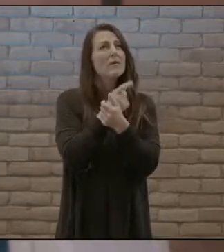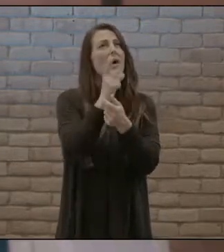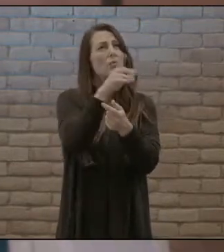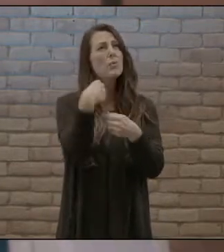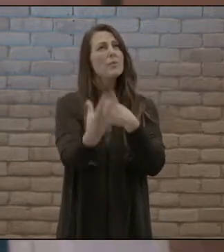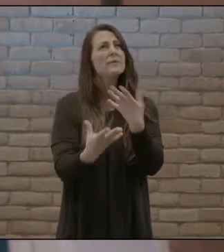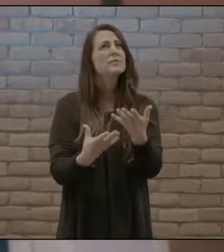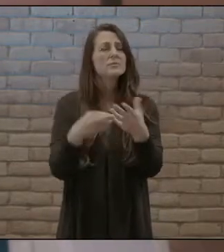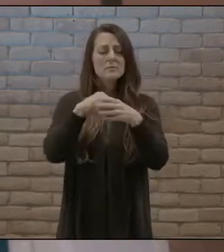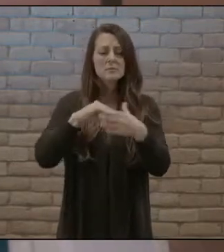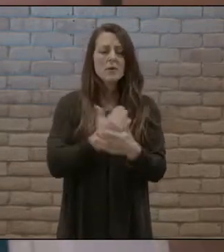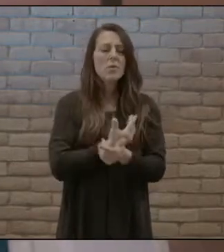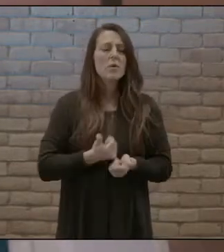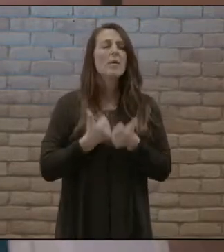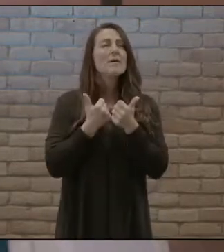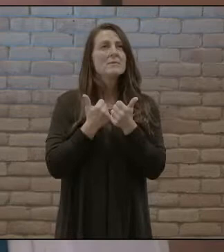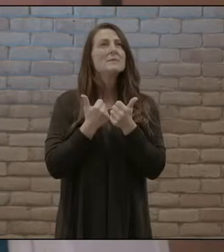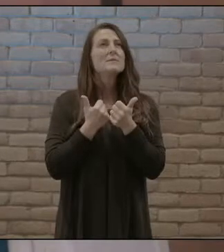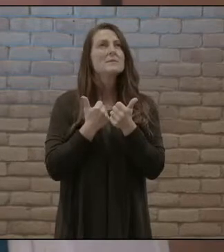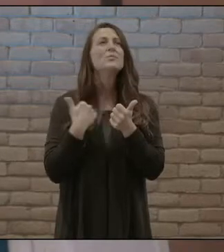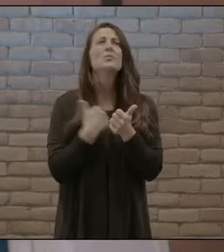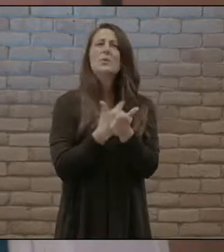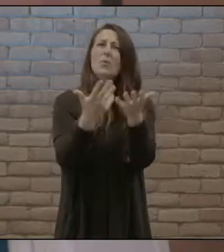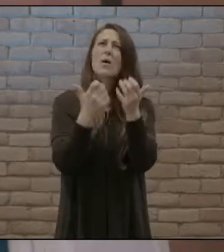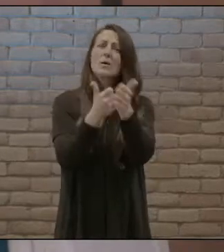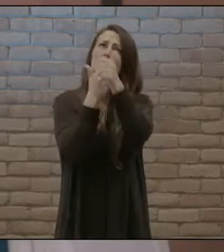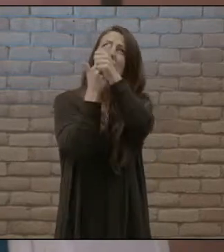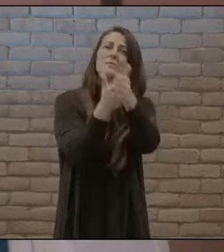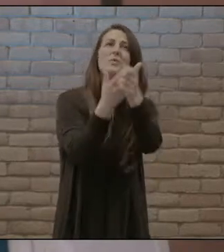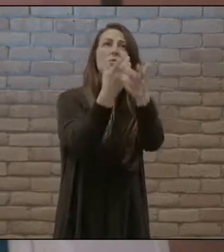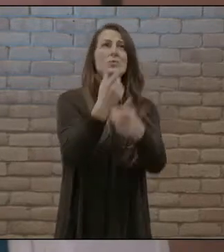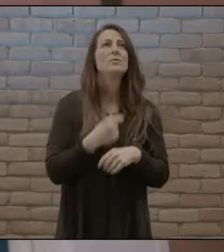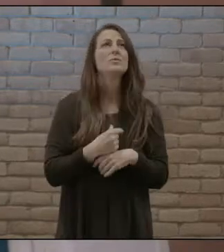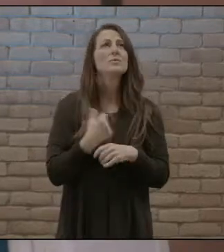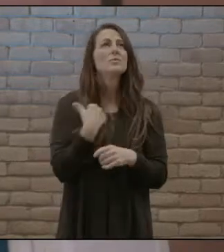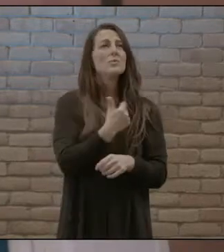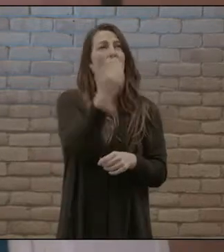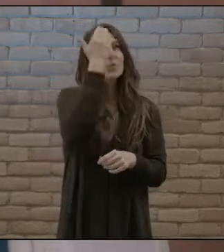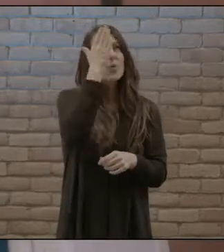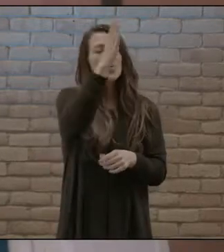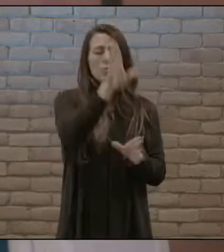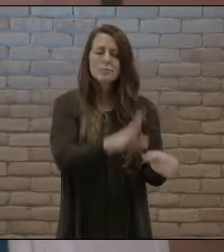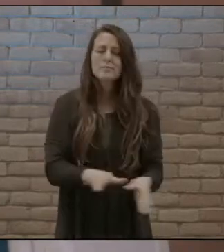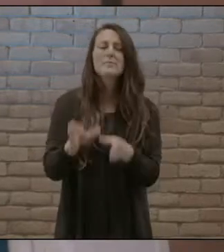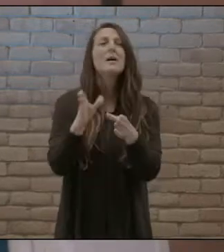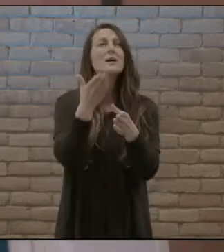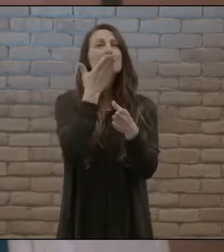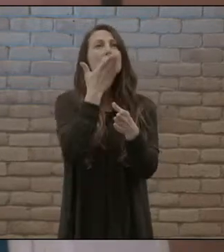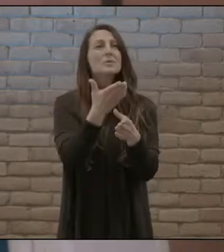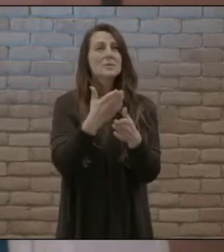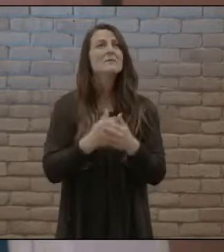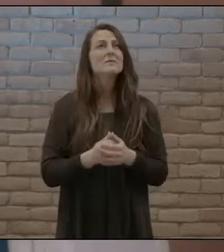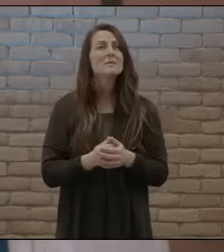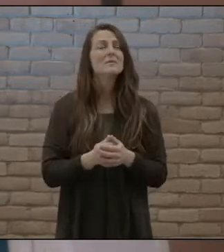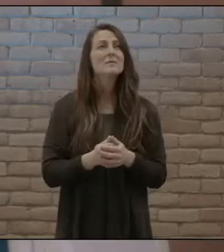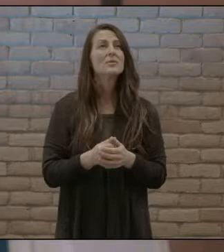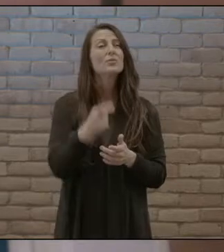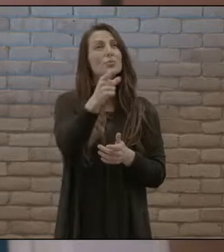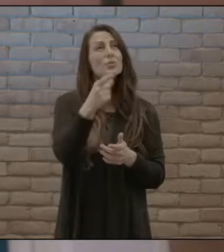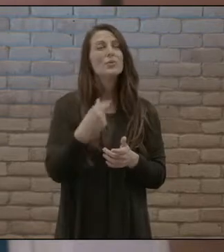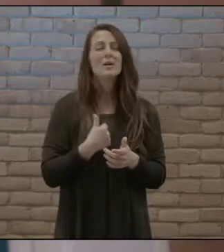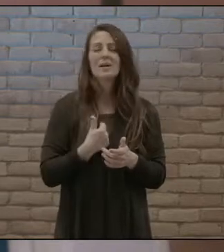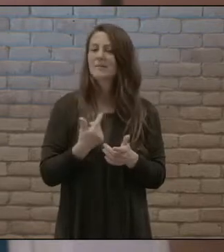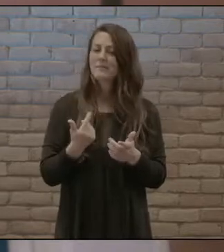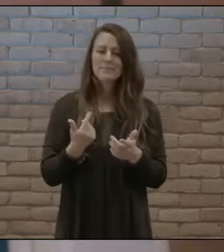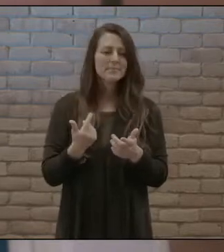continue to follow after you. God, we know that your will is good. We know that you have the best